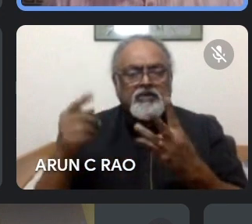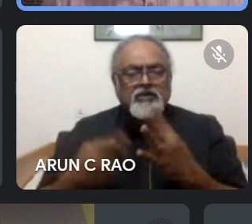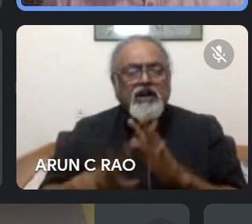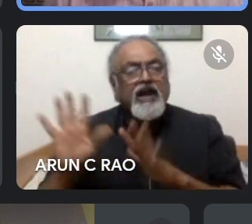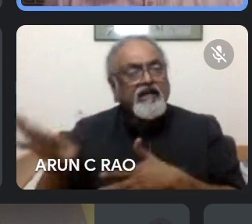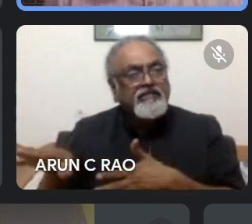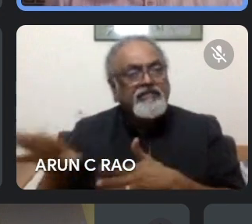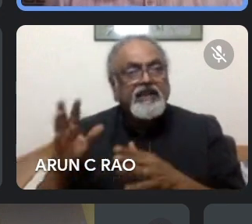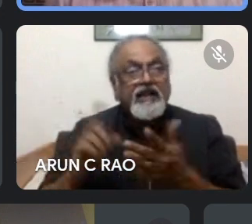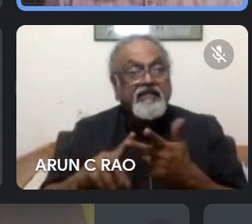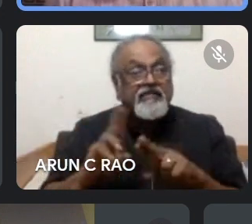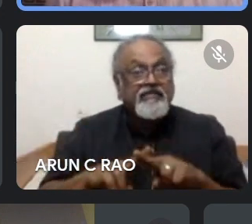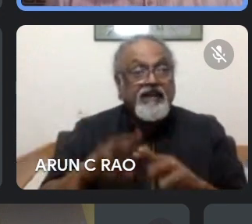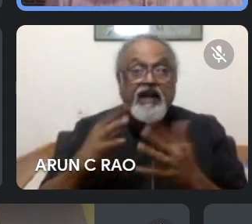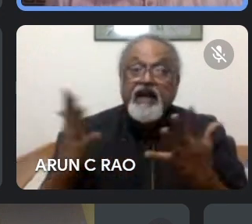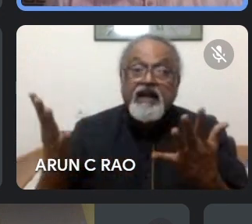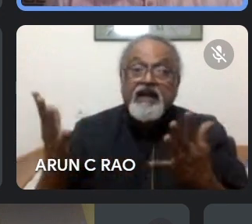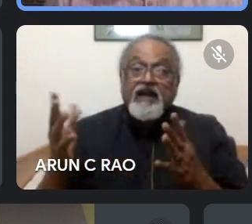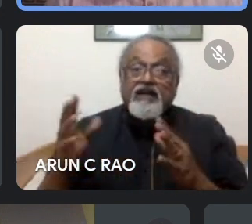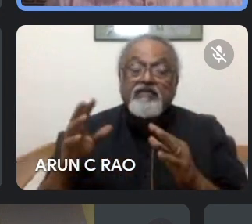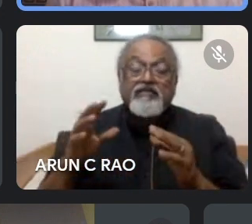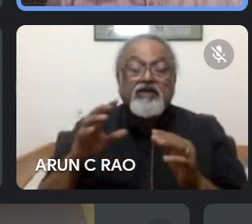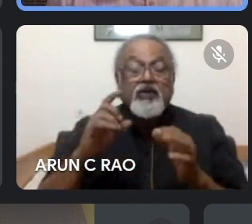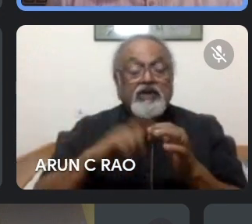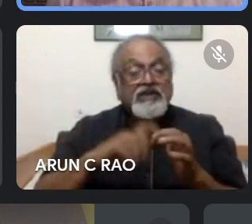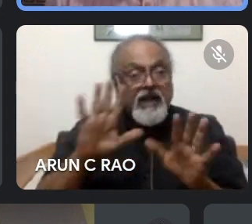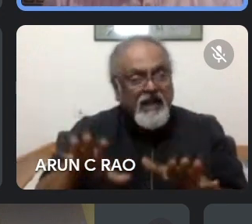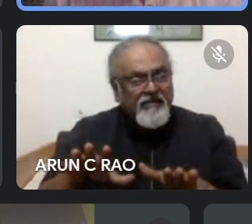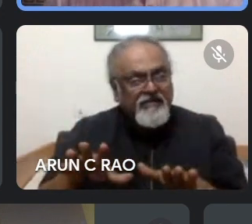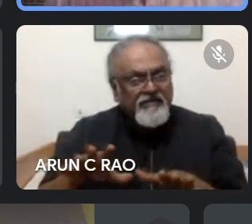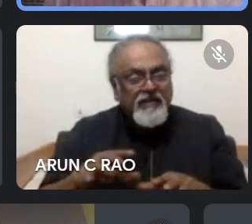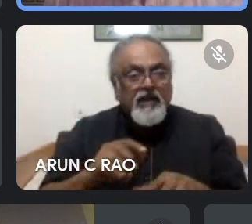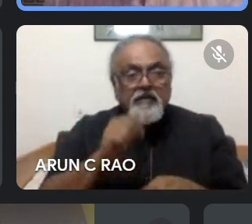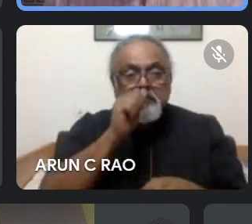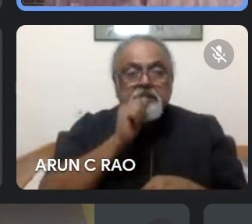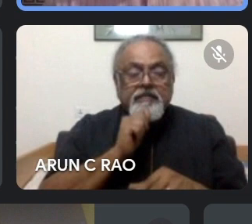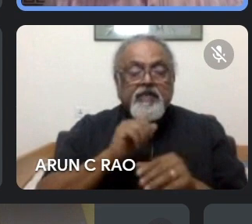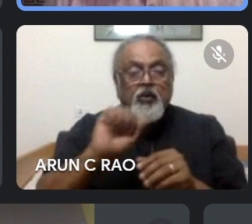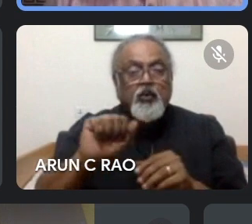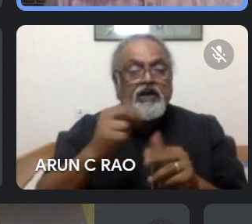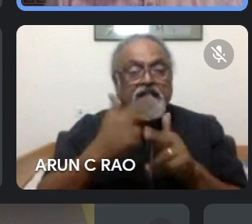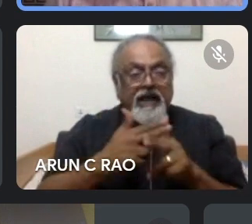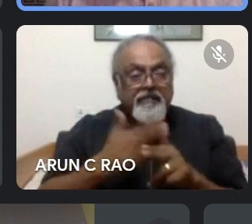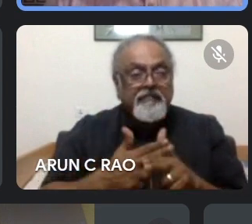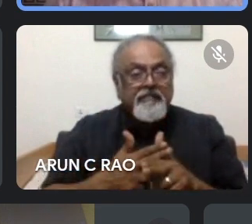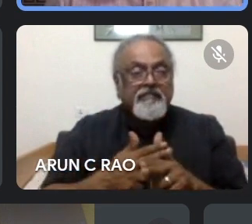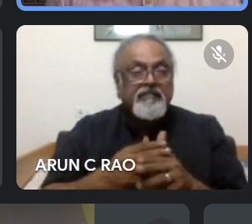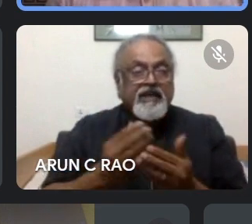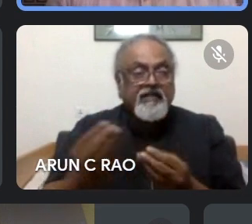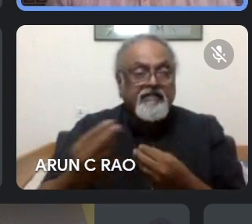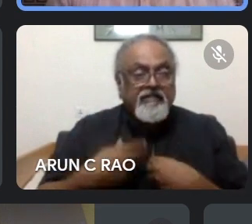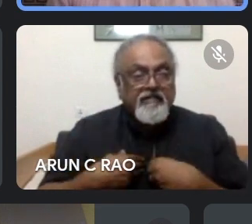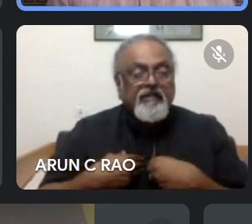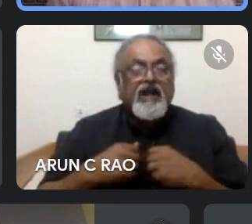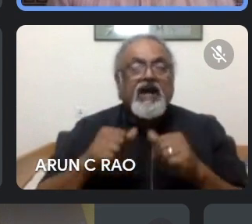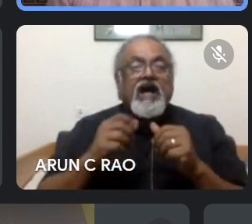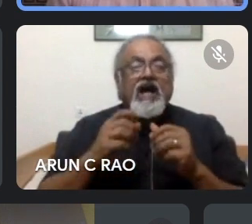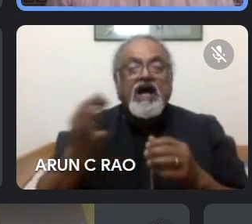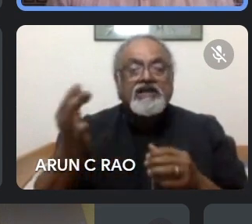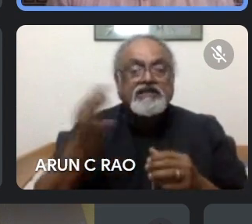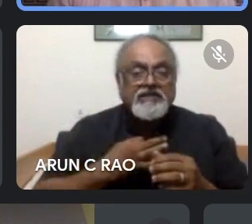any questions, please do unmute yourselves. Let us know your name, and then you can ask your questions to our speakers.